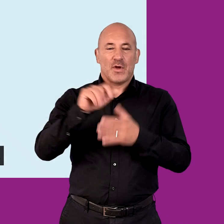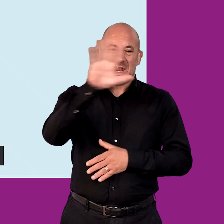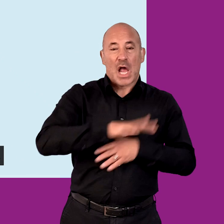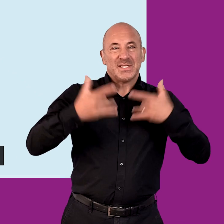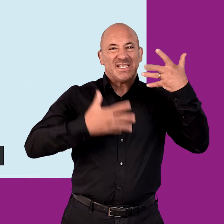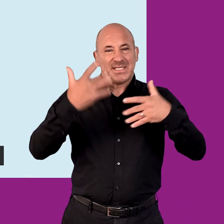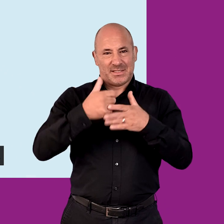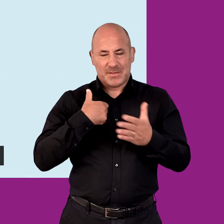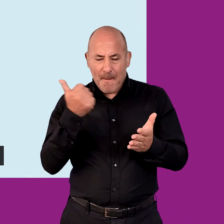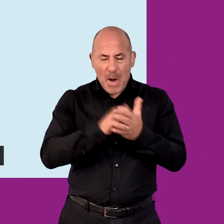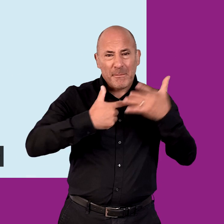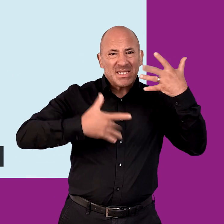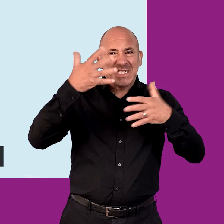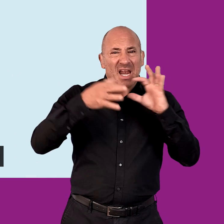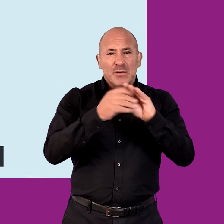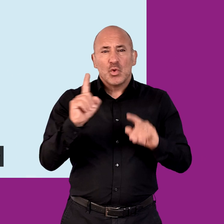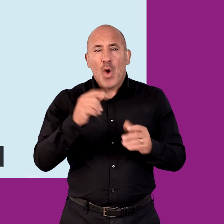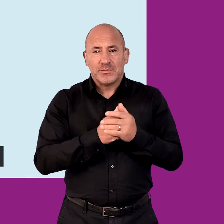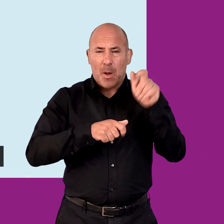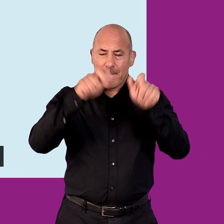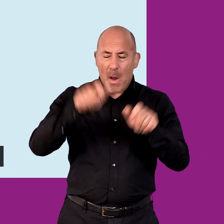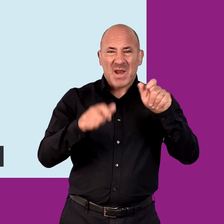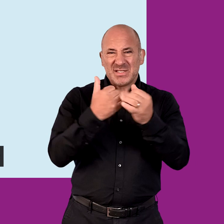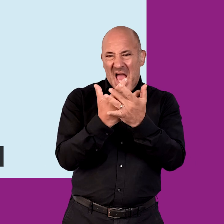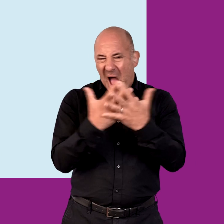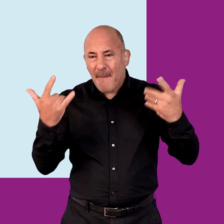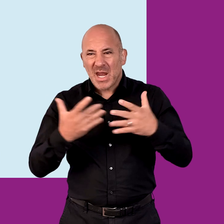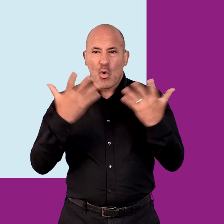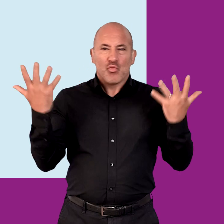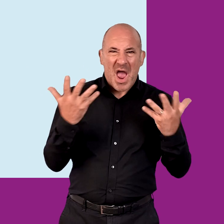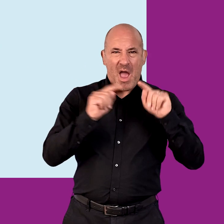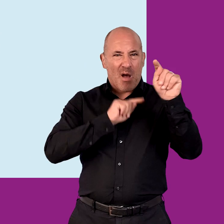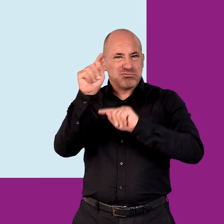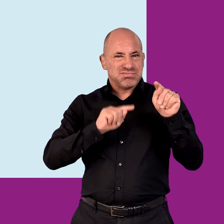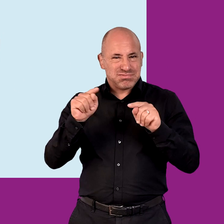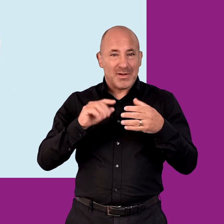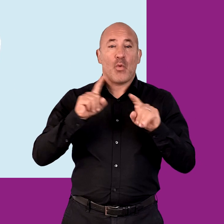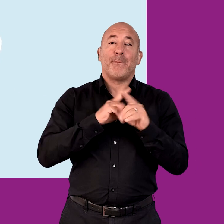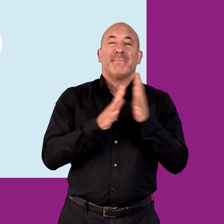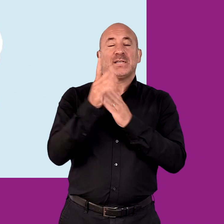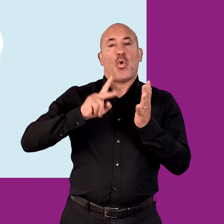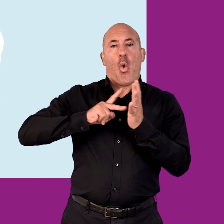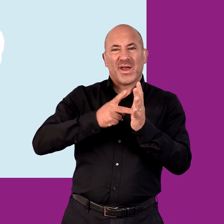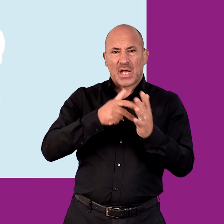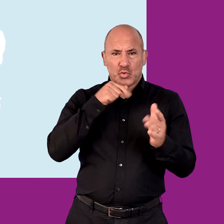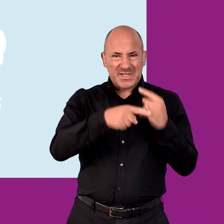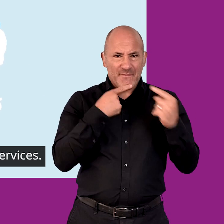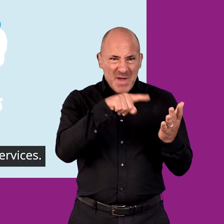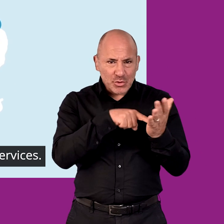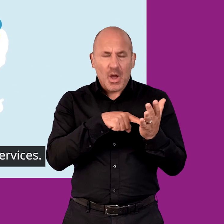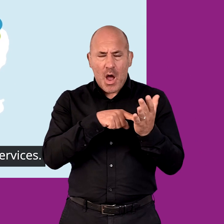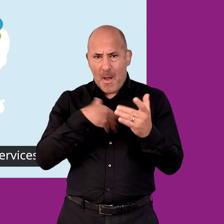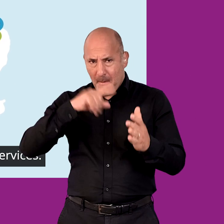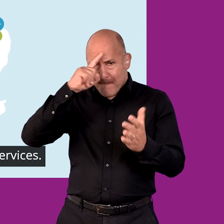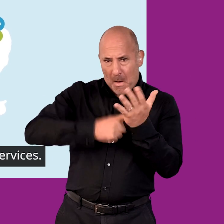At the Office for National Statistics, we publish statistics about the size and structure of the population that organisations use to